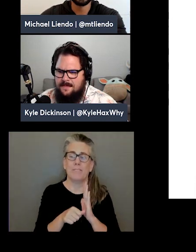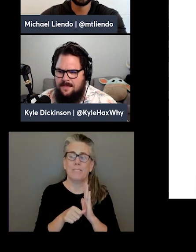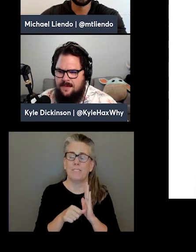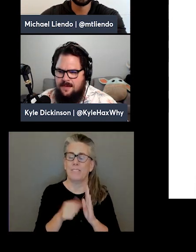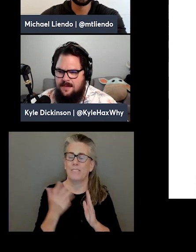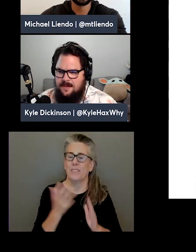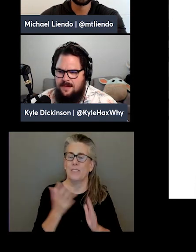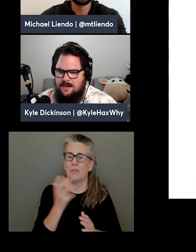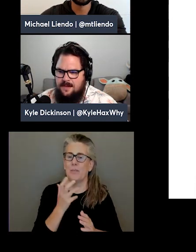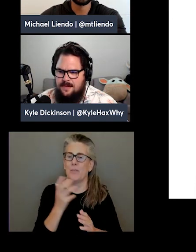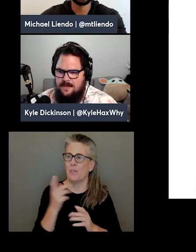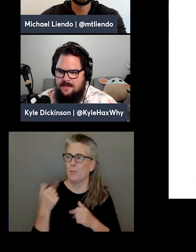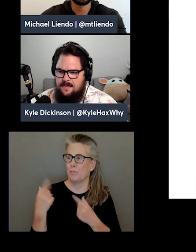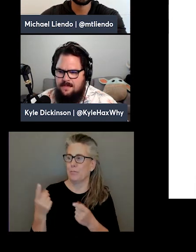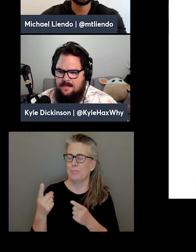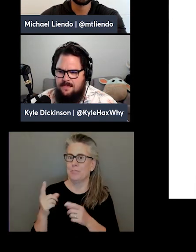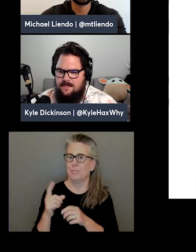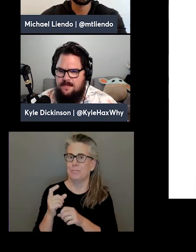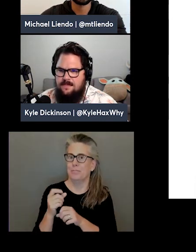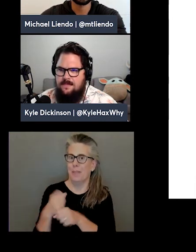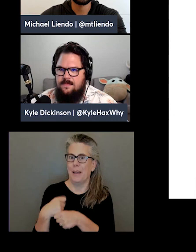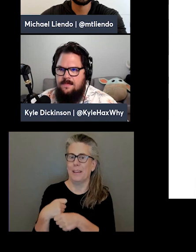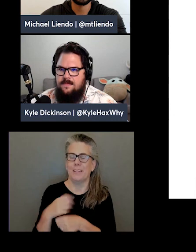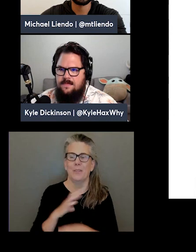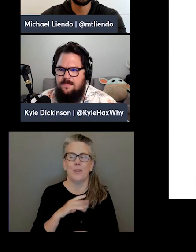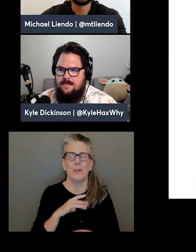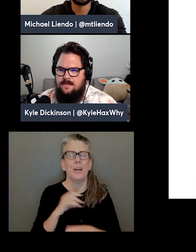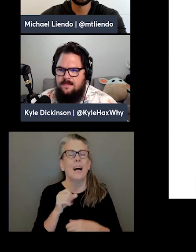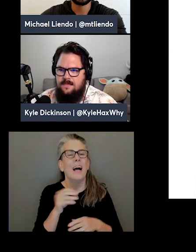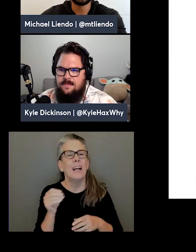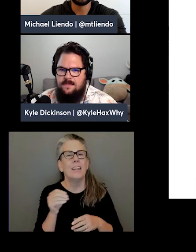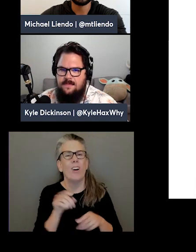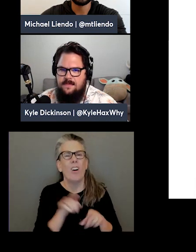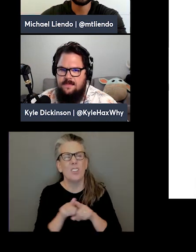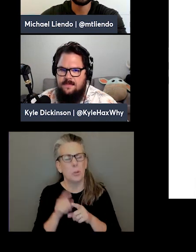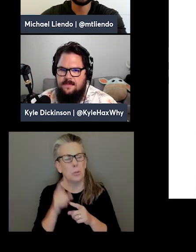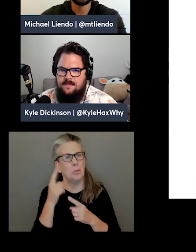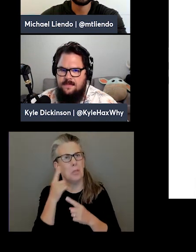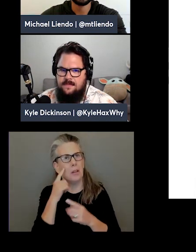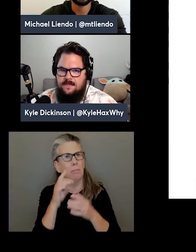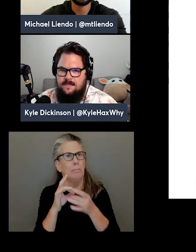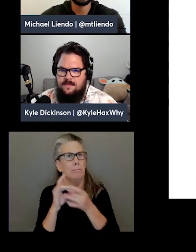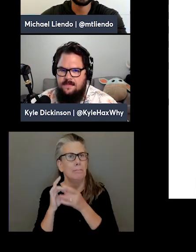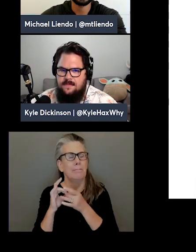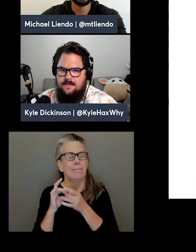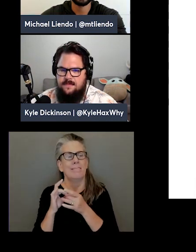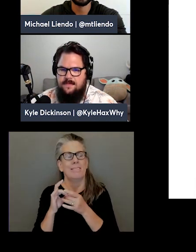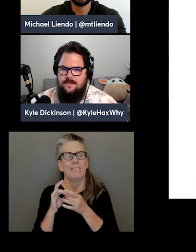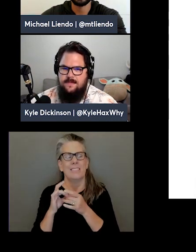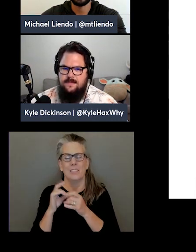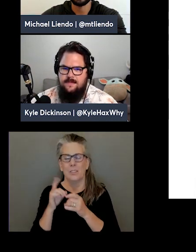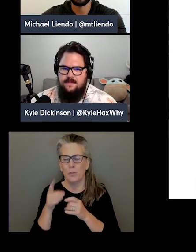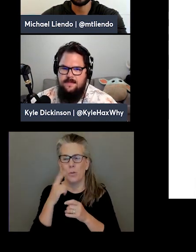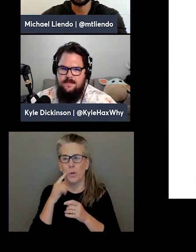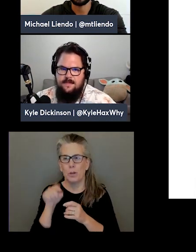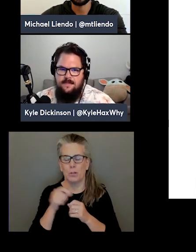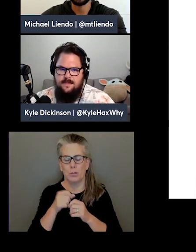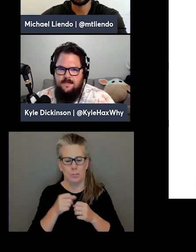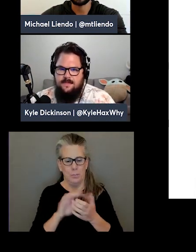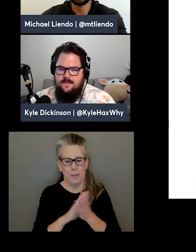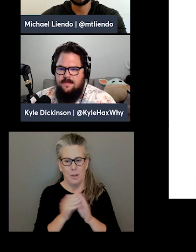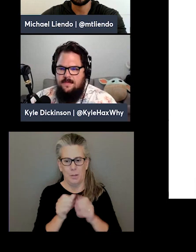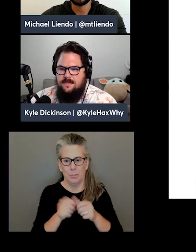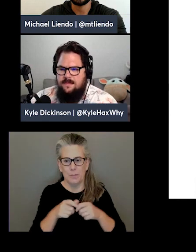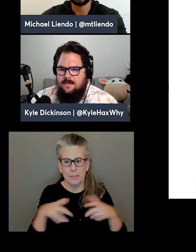you've accomplished. And like just to think that everything kind of started when you or everything like started to scale out when you started to move it over